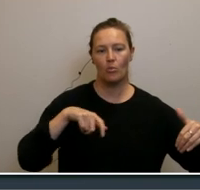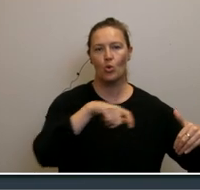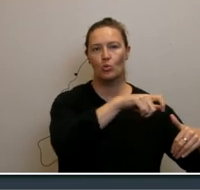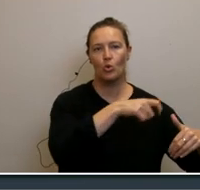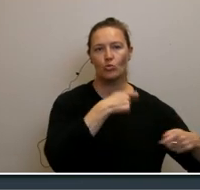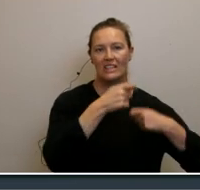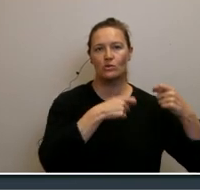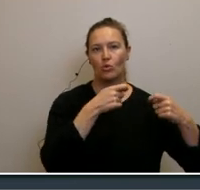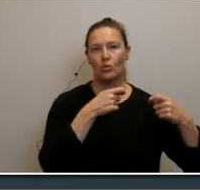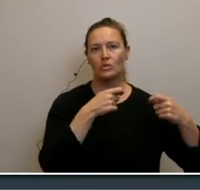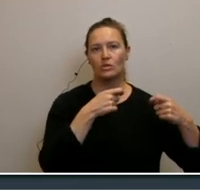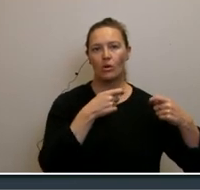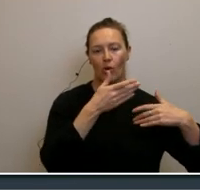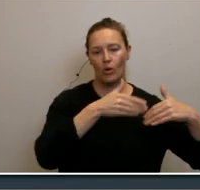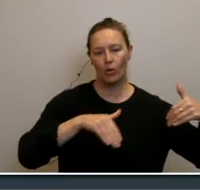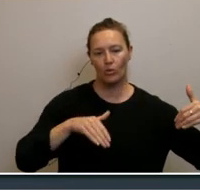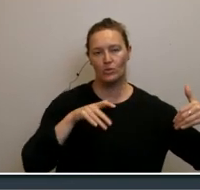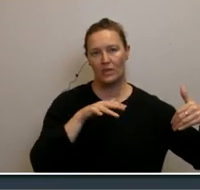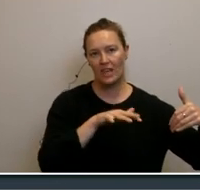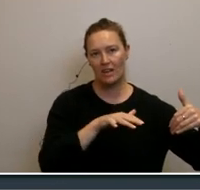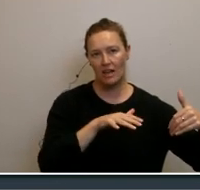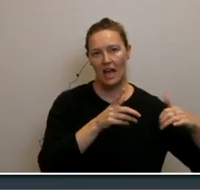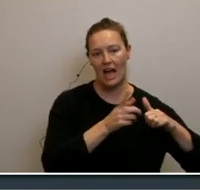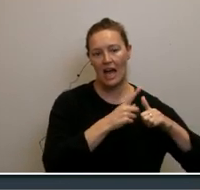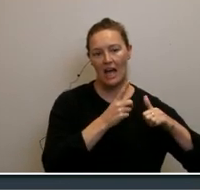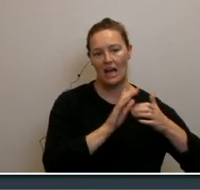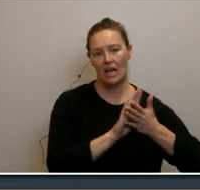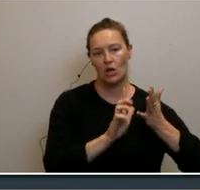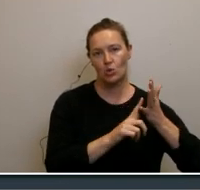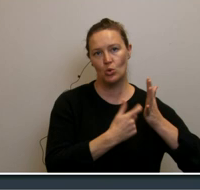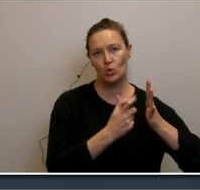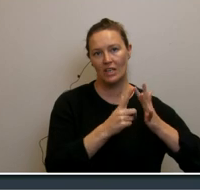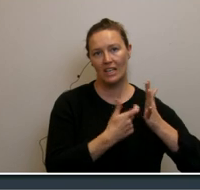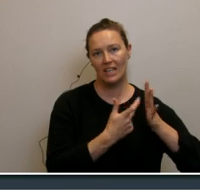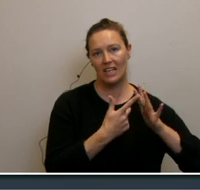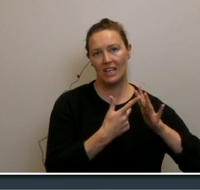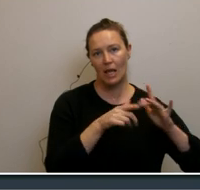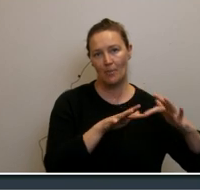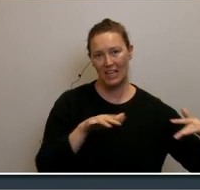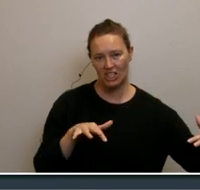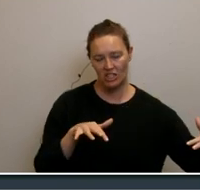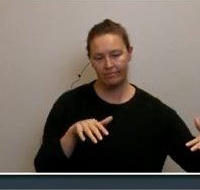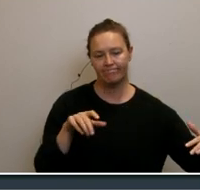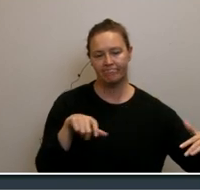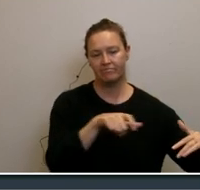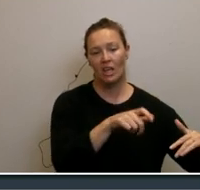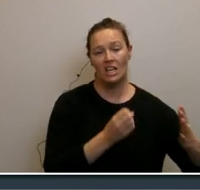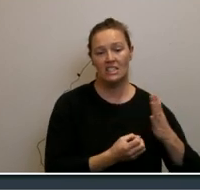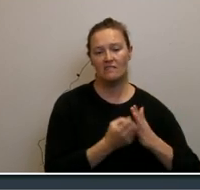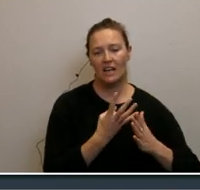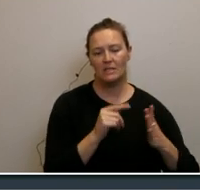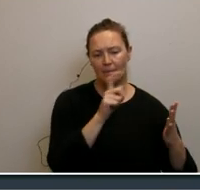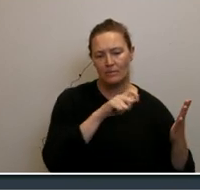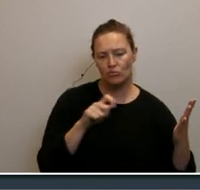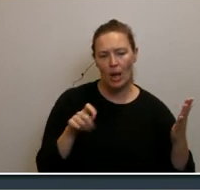restaurant on the coast there of our Ahuriri Beach. And I developed some sketch plans